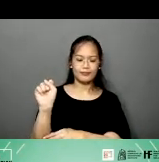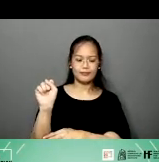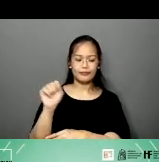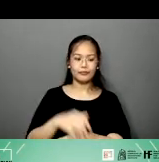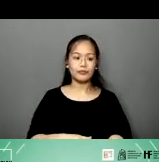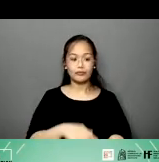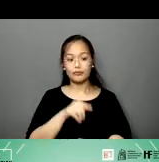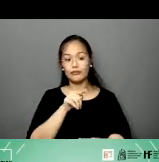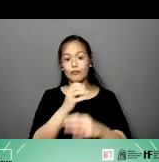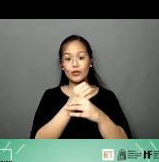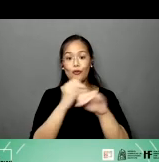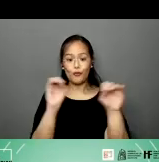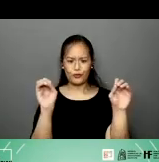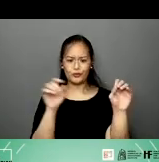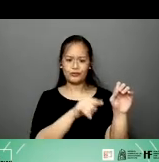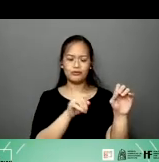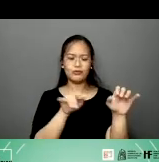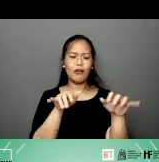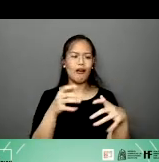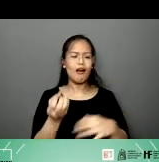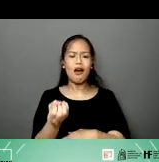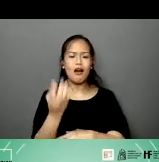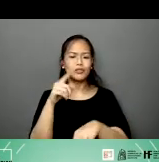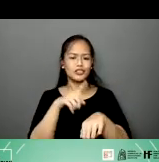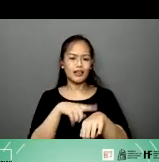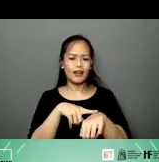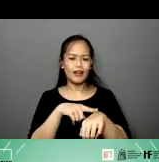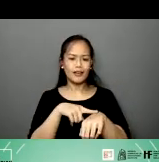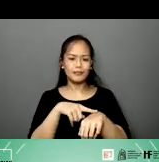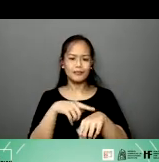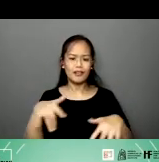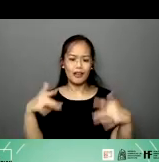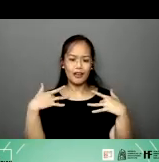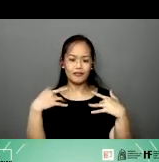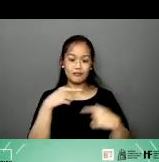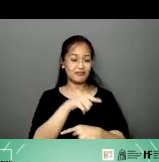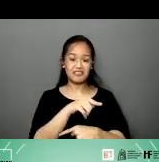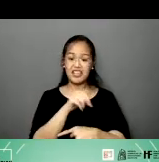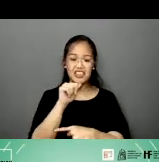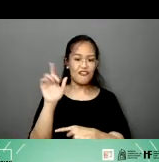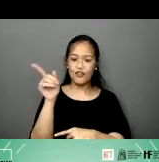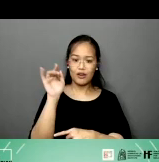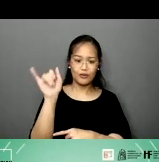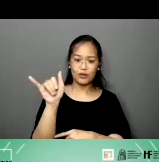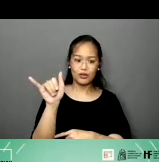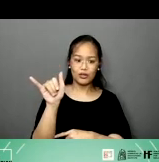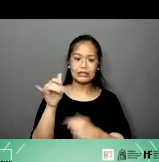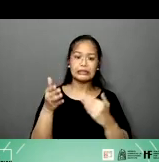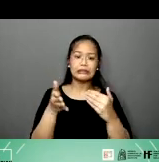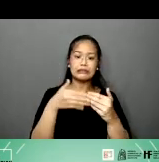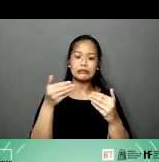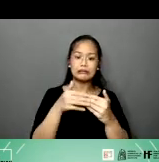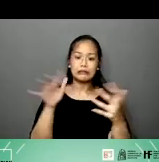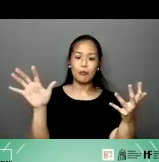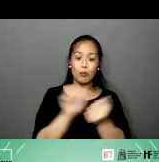is, of course, lifespan. This kind of product isn't going to last forever. It will damage easily and will be very susceptible,